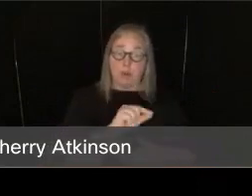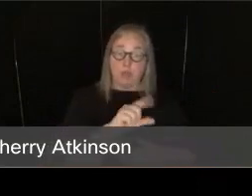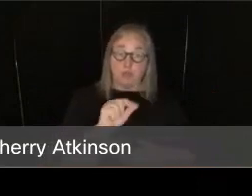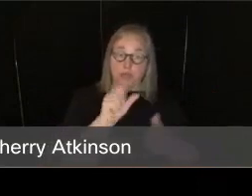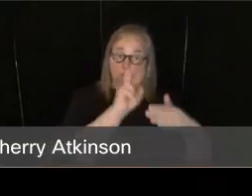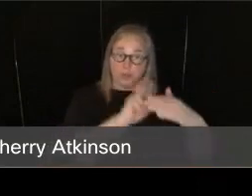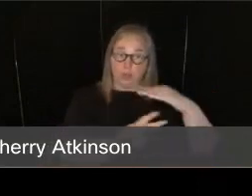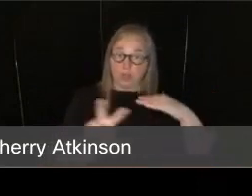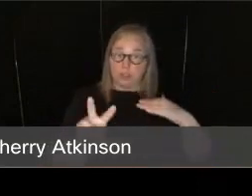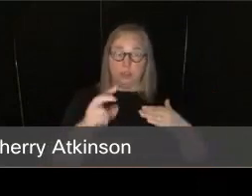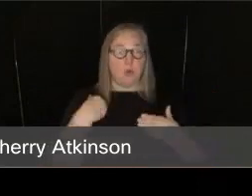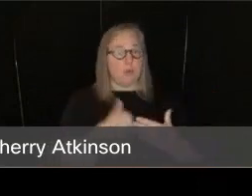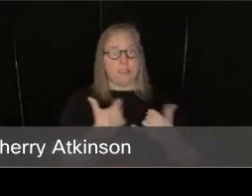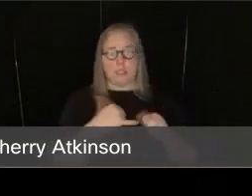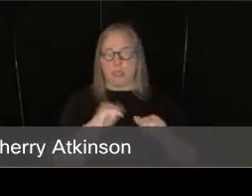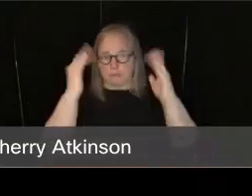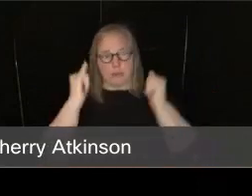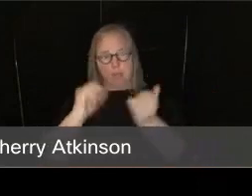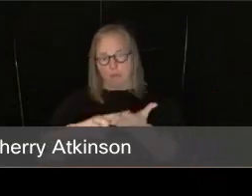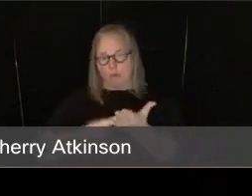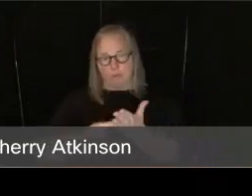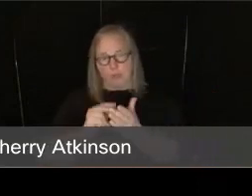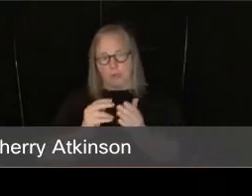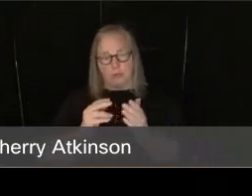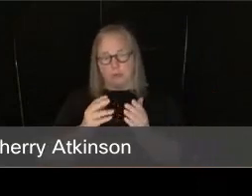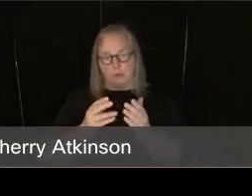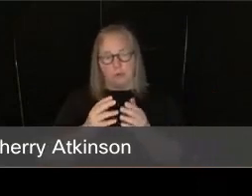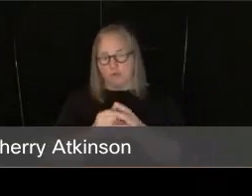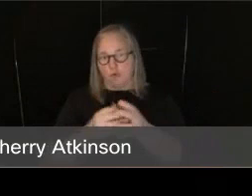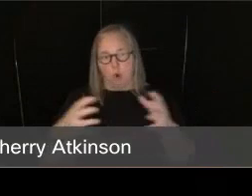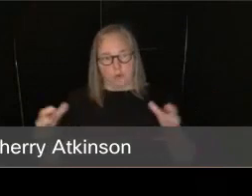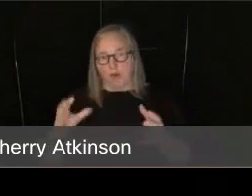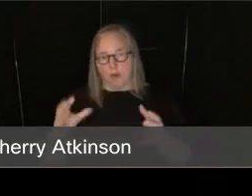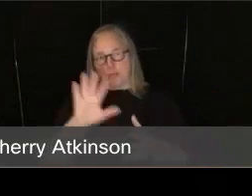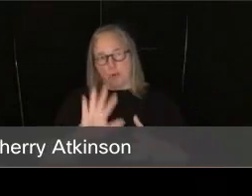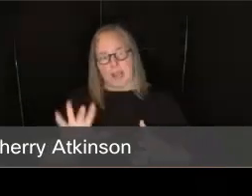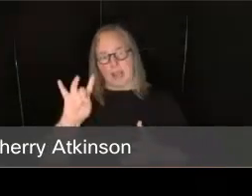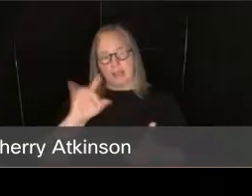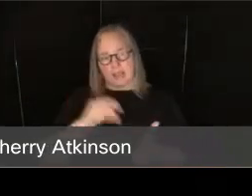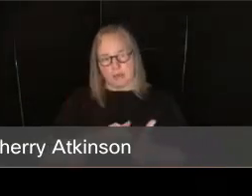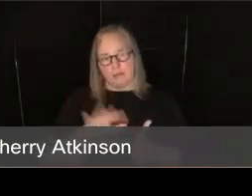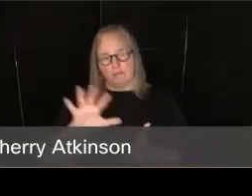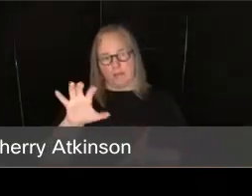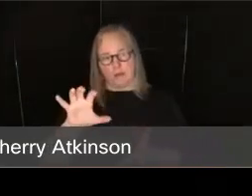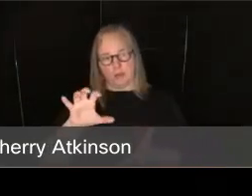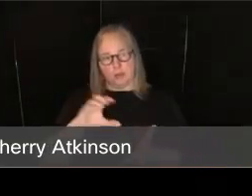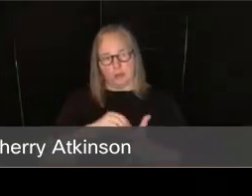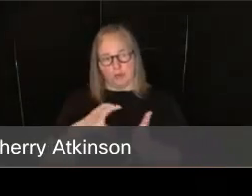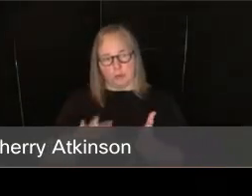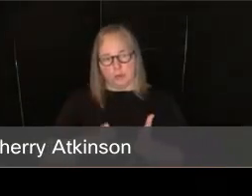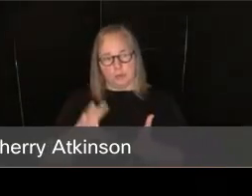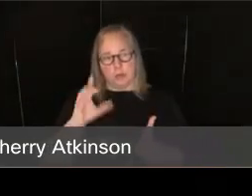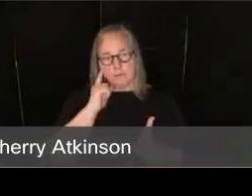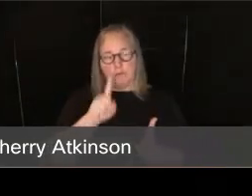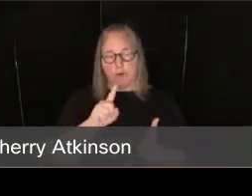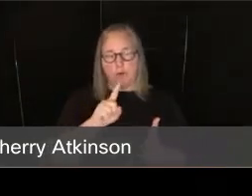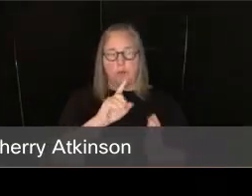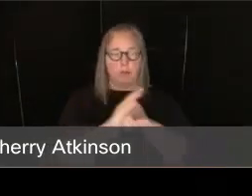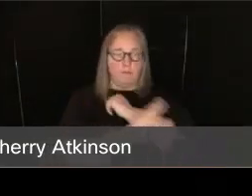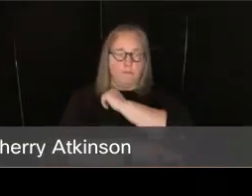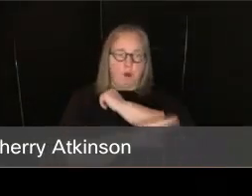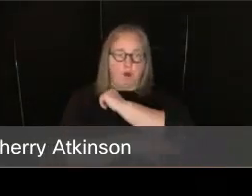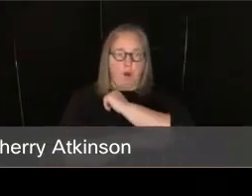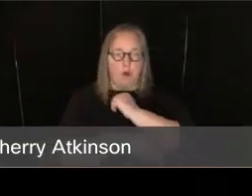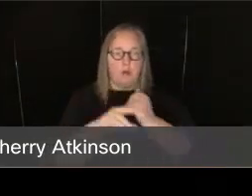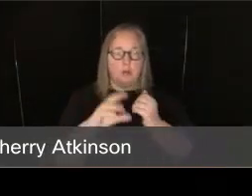we are still expecting enrollment growth of approximately 8,500 students over the fall 2020